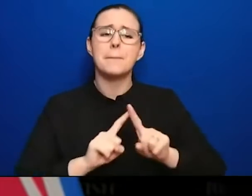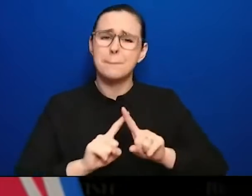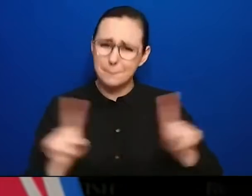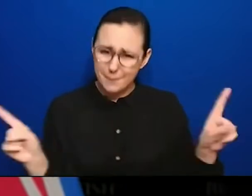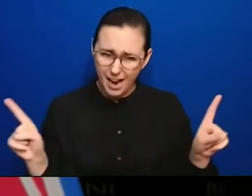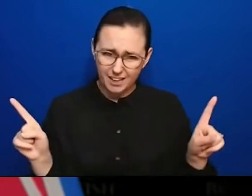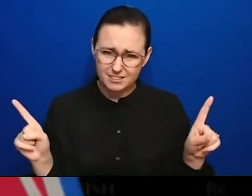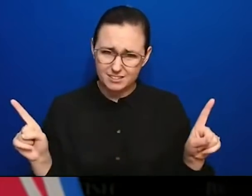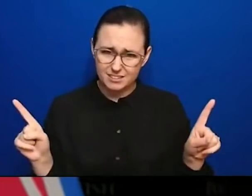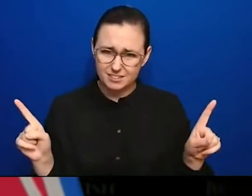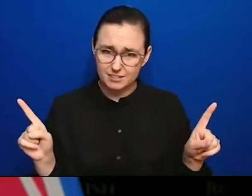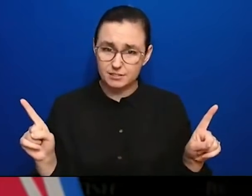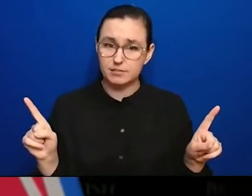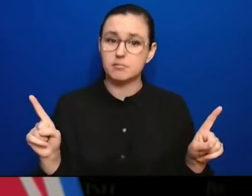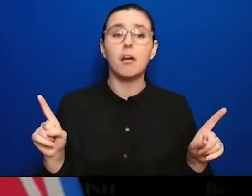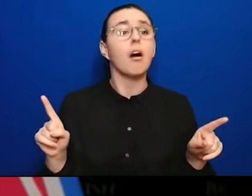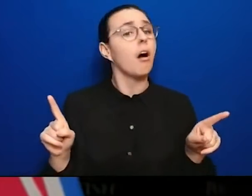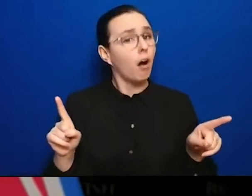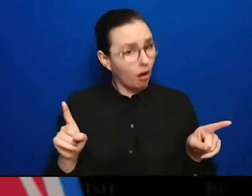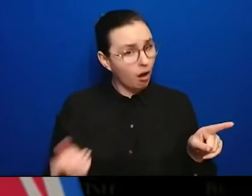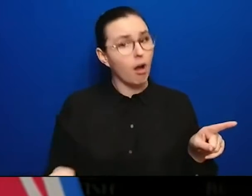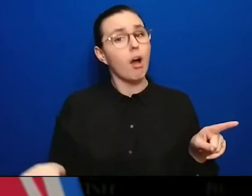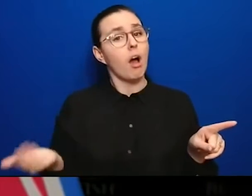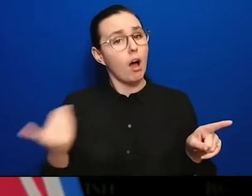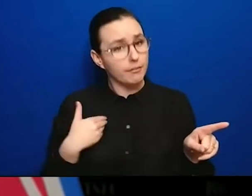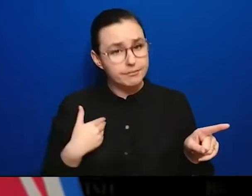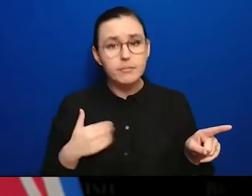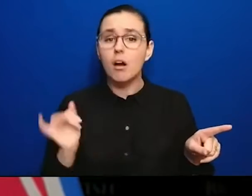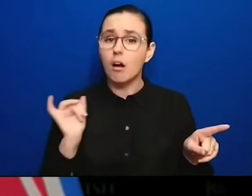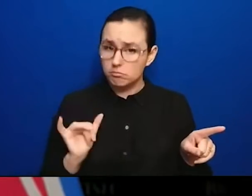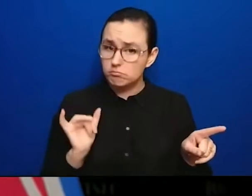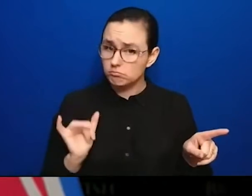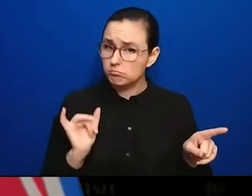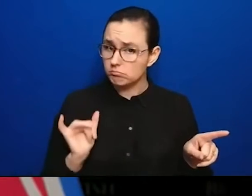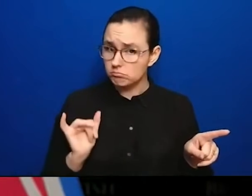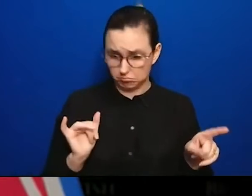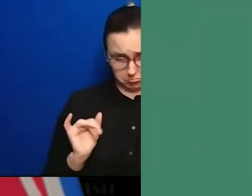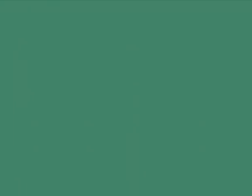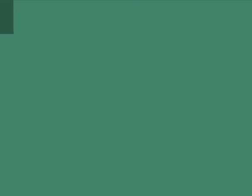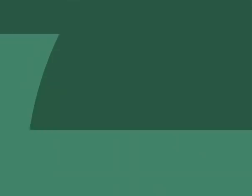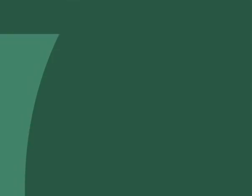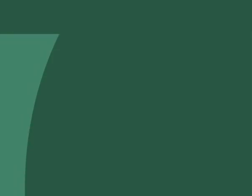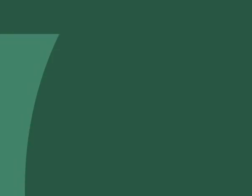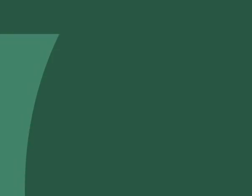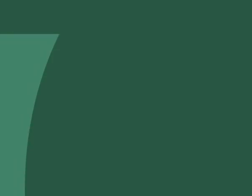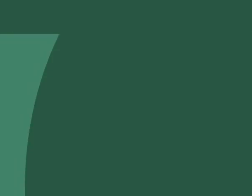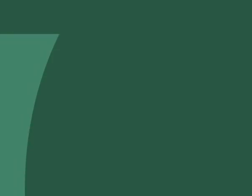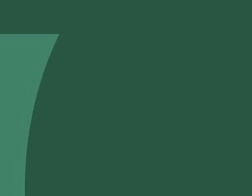we went forward, which is addressing the most vulnerable first, it certainly supports that.